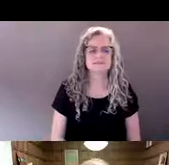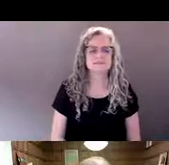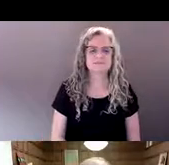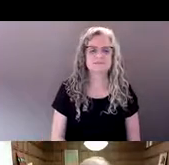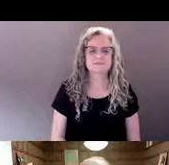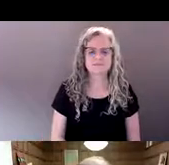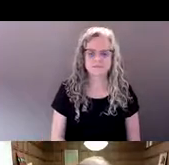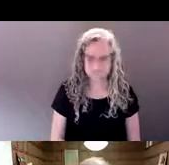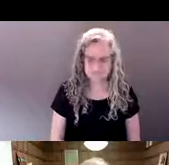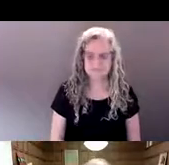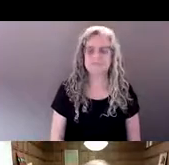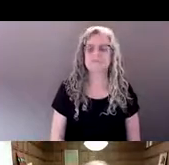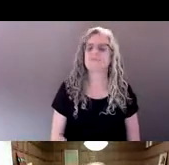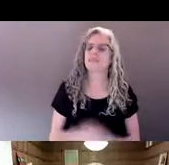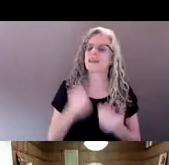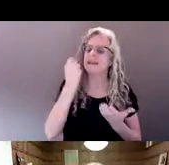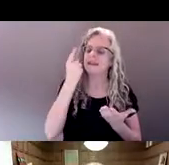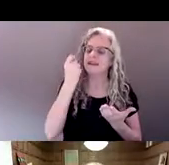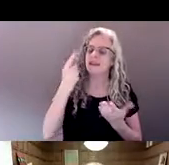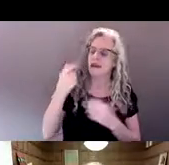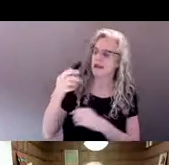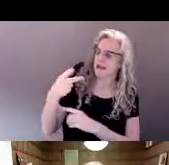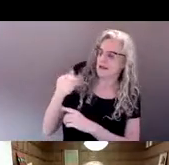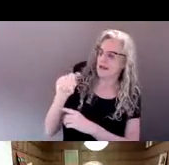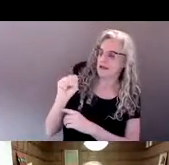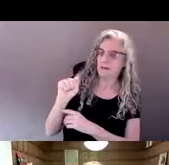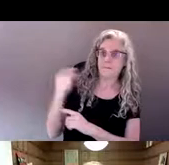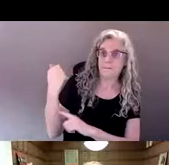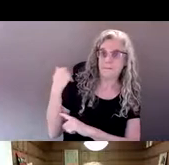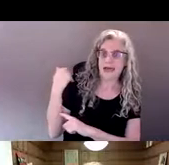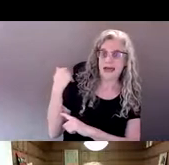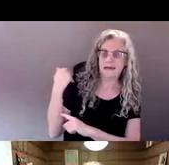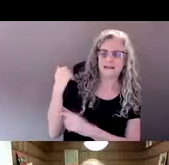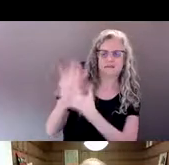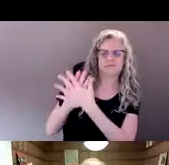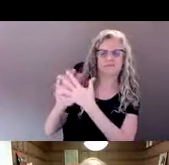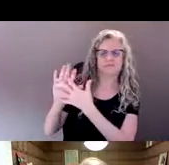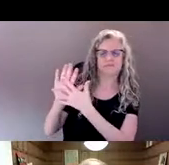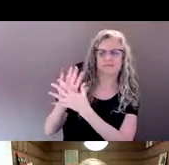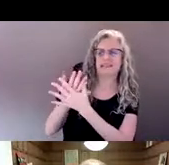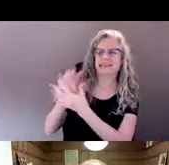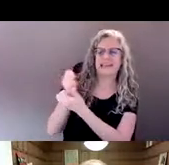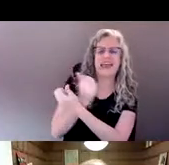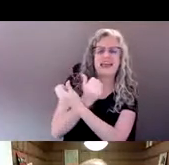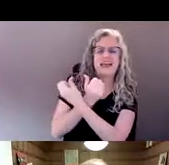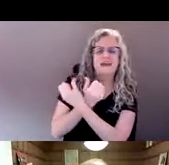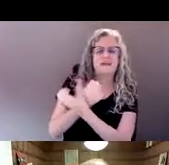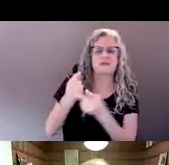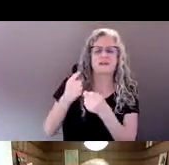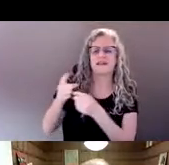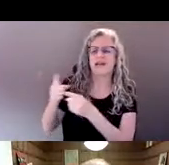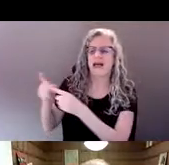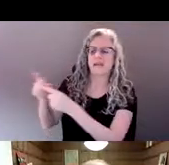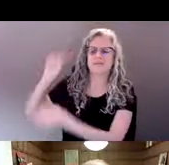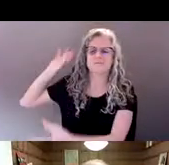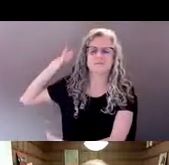until I got closer to the lecture. But past is something we can't know. Past is the sum of all things that have happened in their